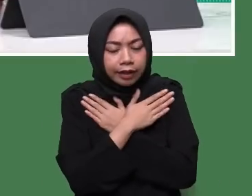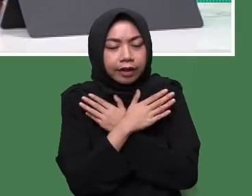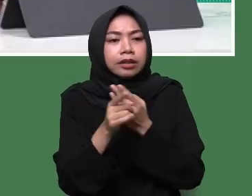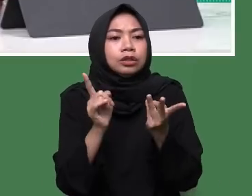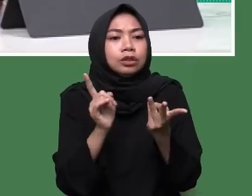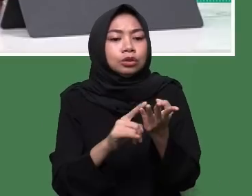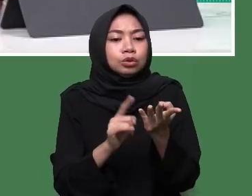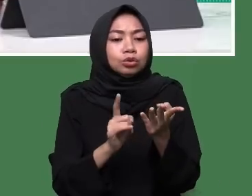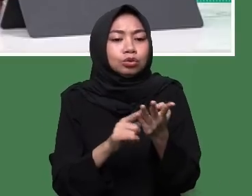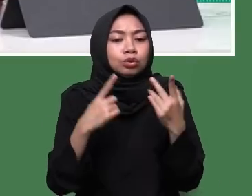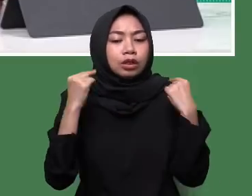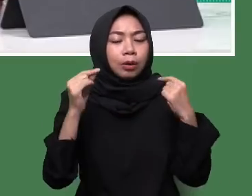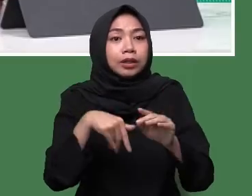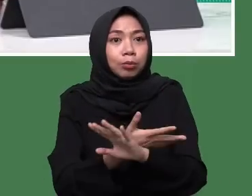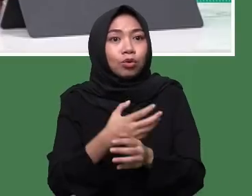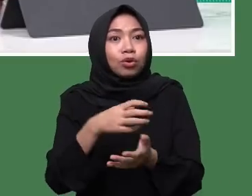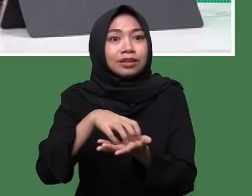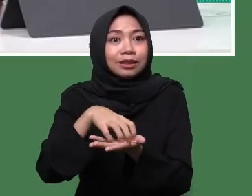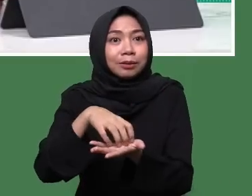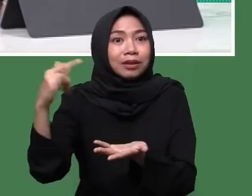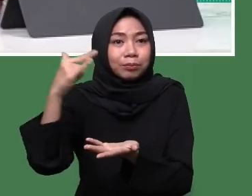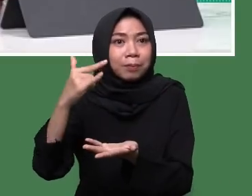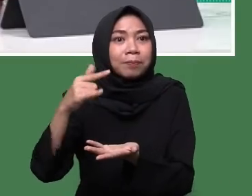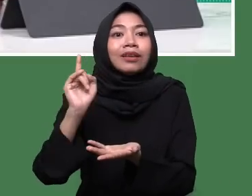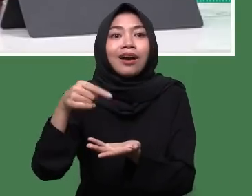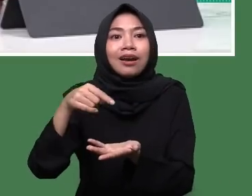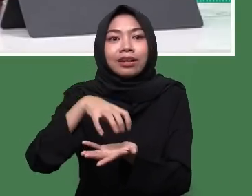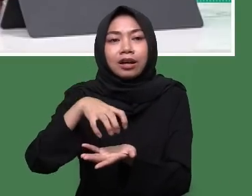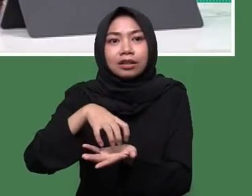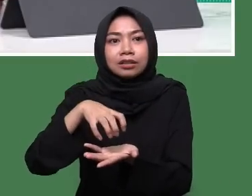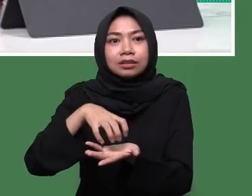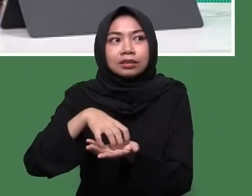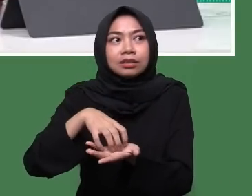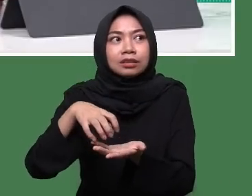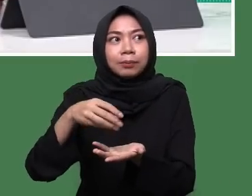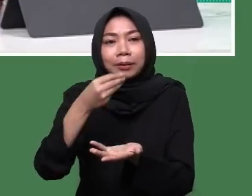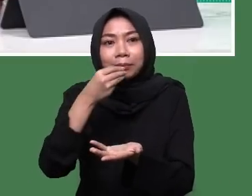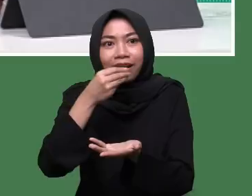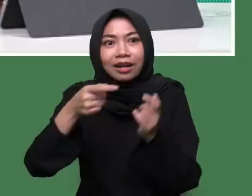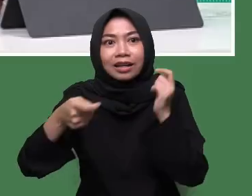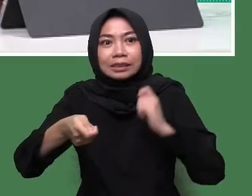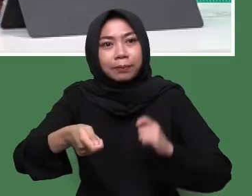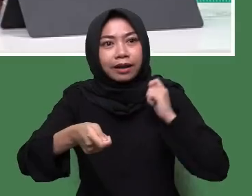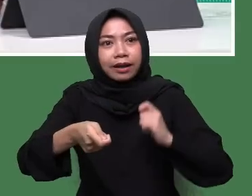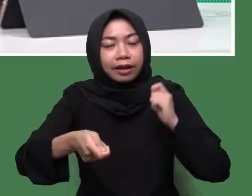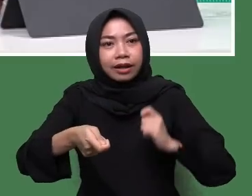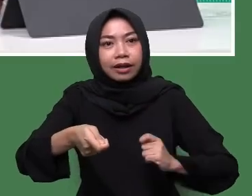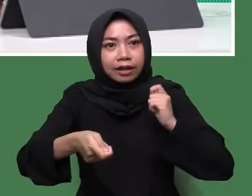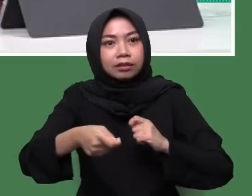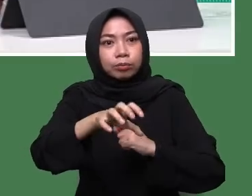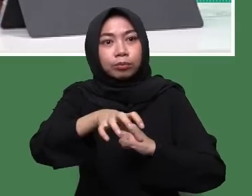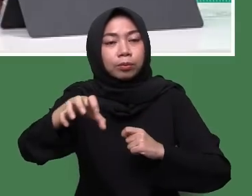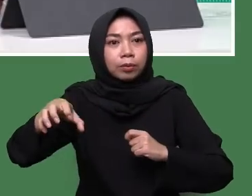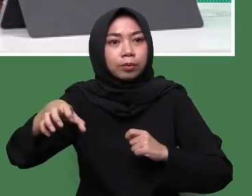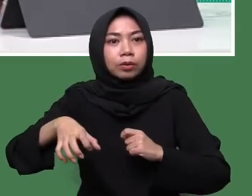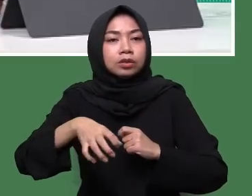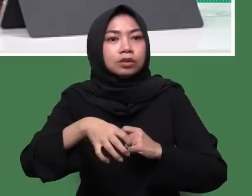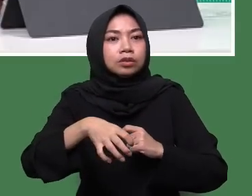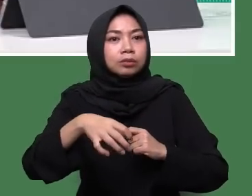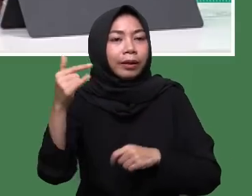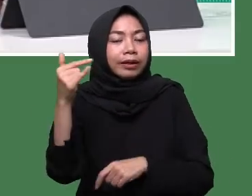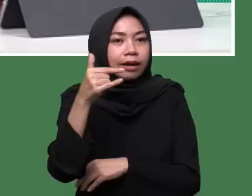airports that they have put the foot mats and spray, and also in some other airports and also